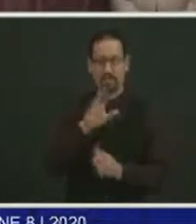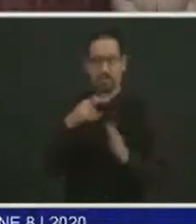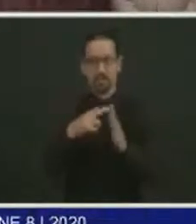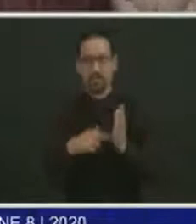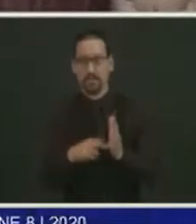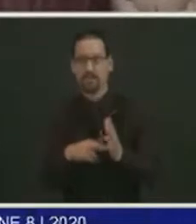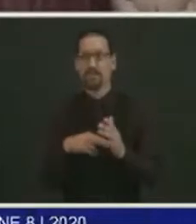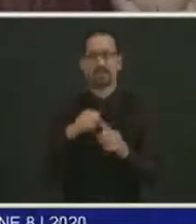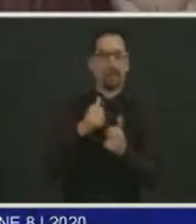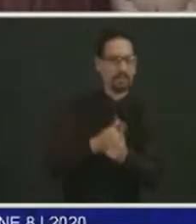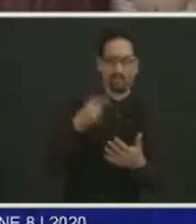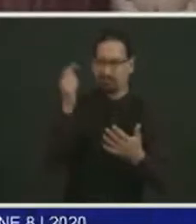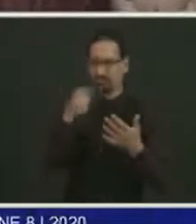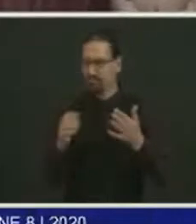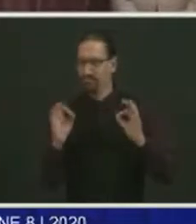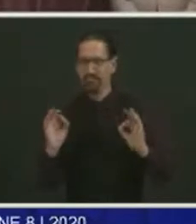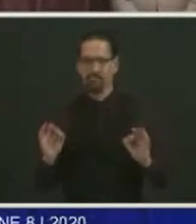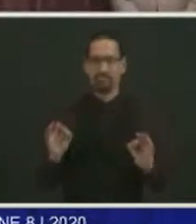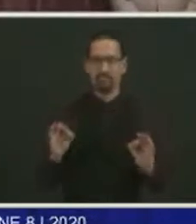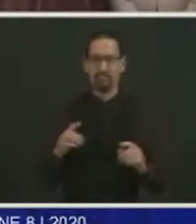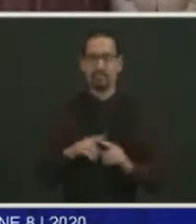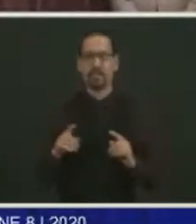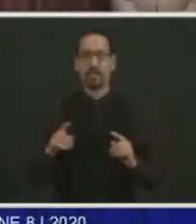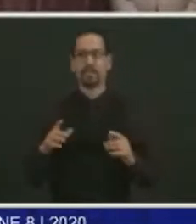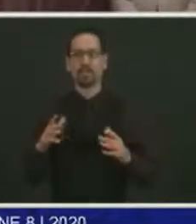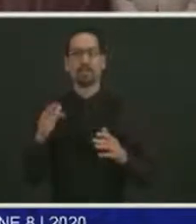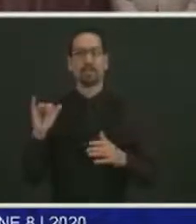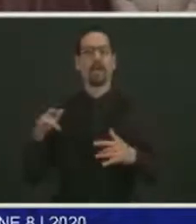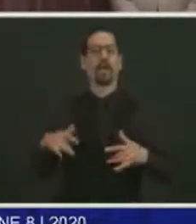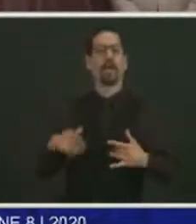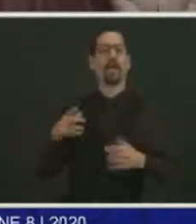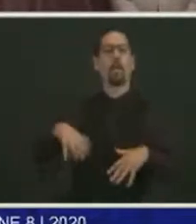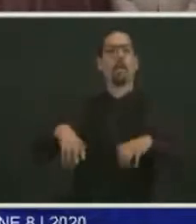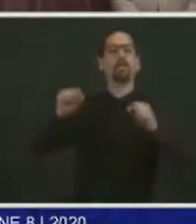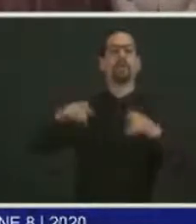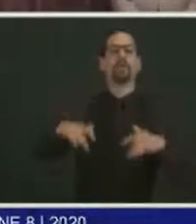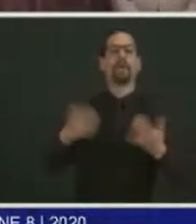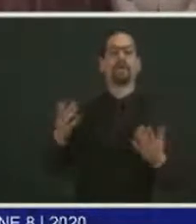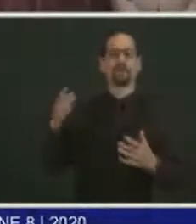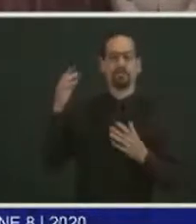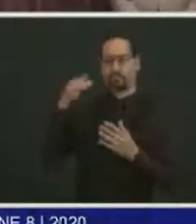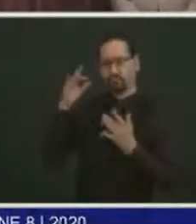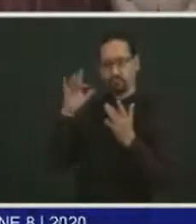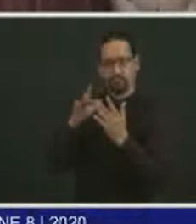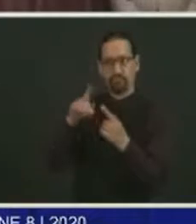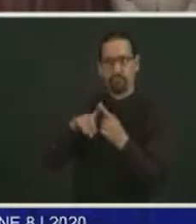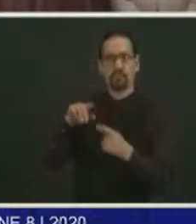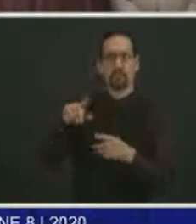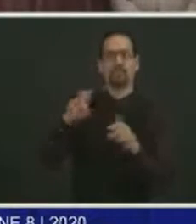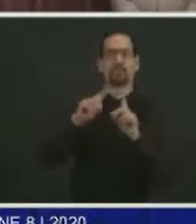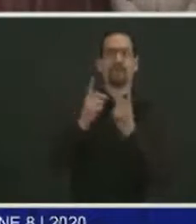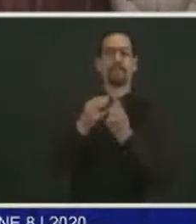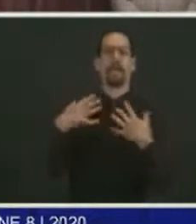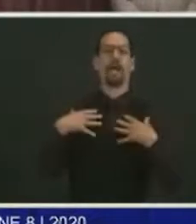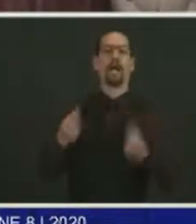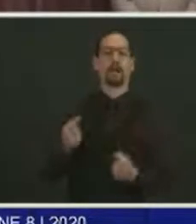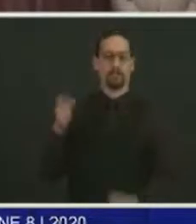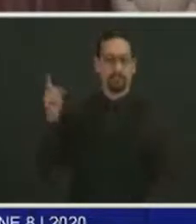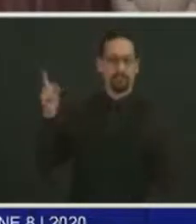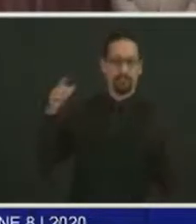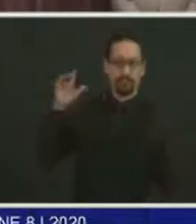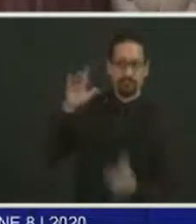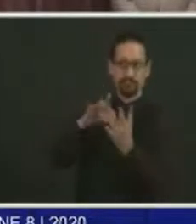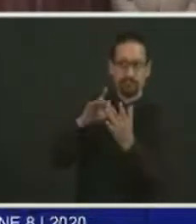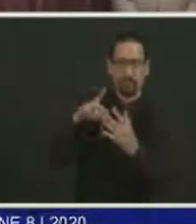with, contacted DDR with a plan, with Department of Health. They both checked off, said everything's